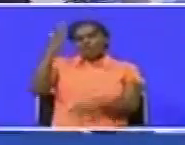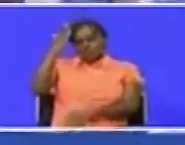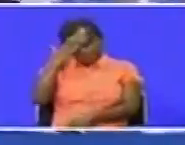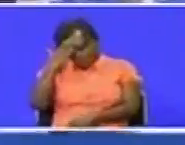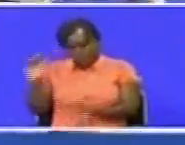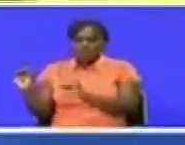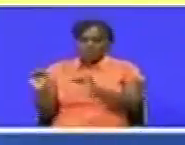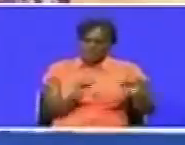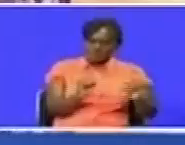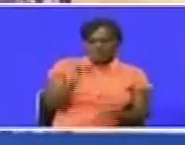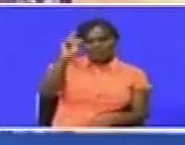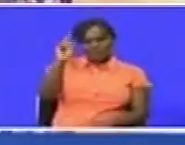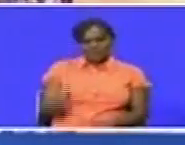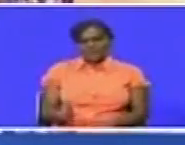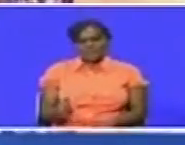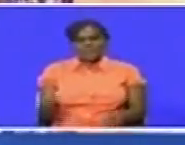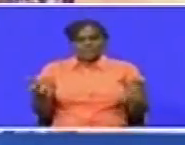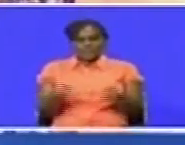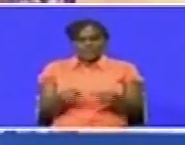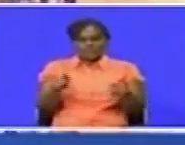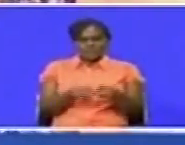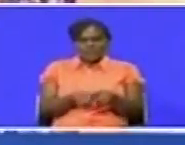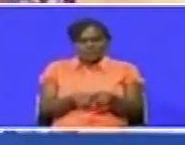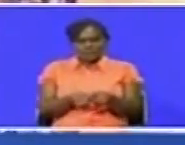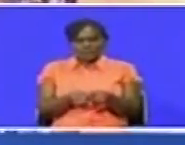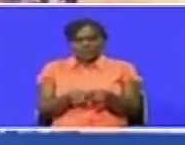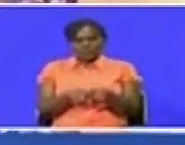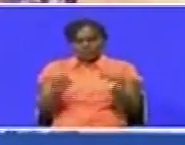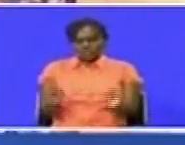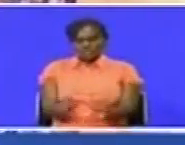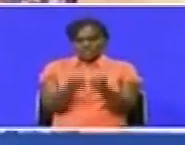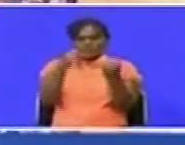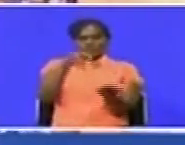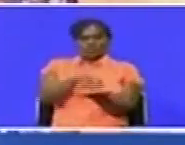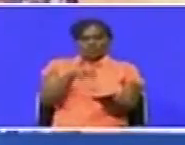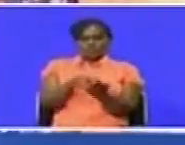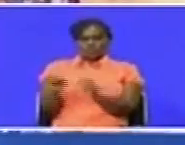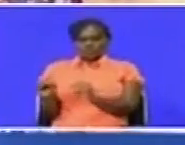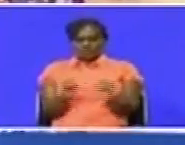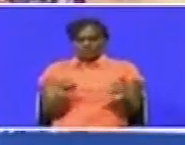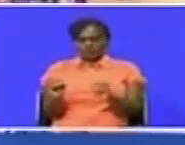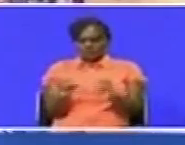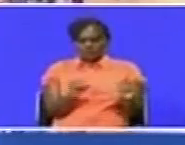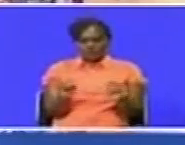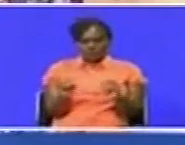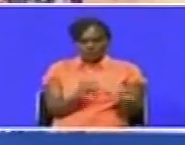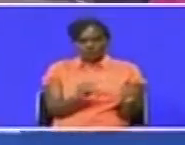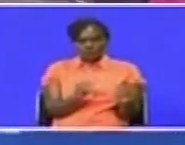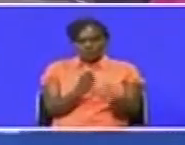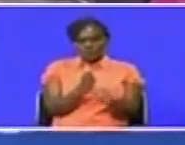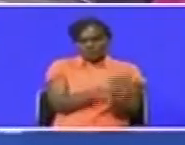must leave, and all it took was a glaring red X to seal their fate. By noon, we are told that 7 buildings have come